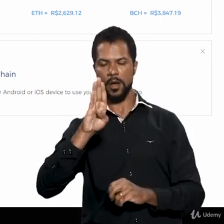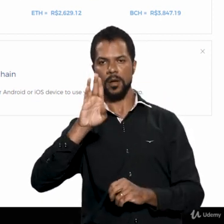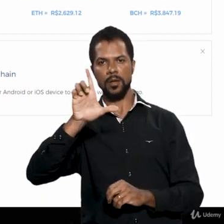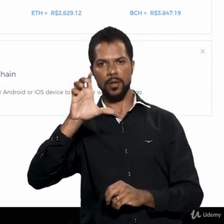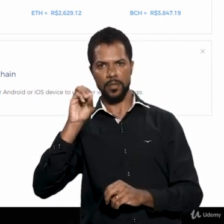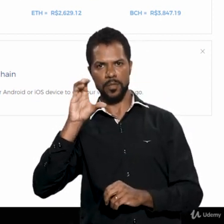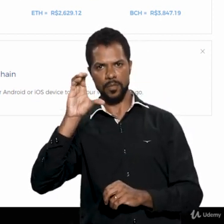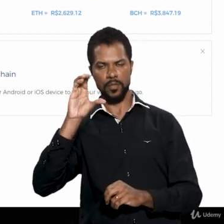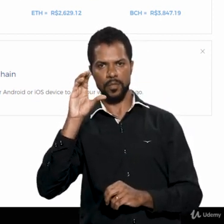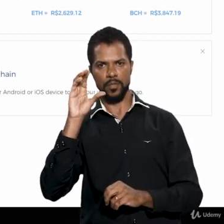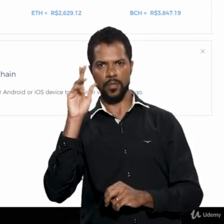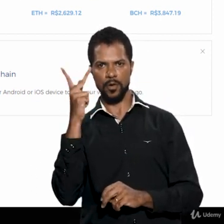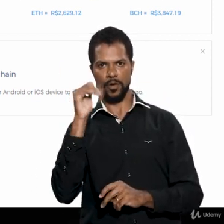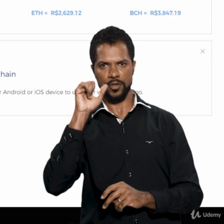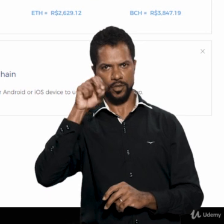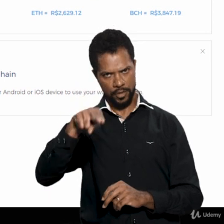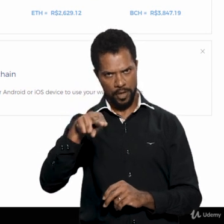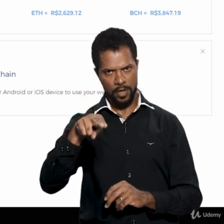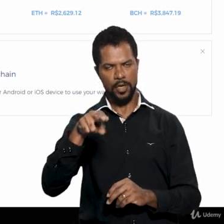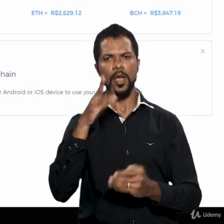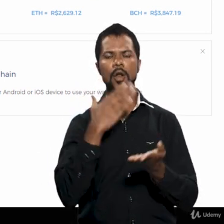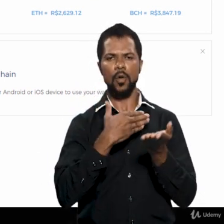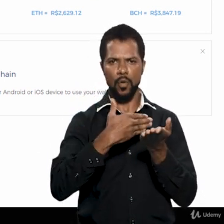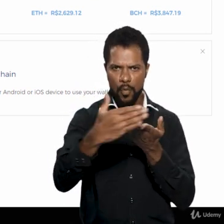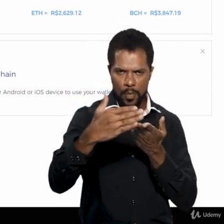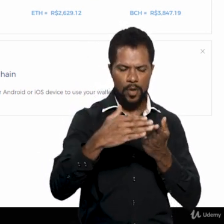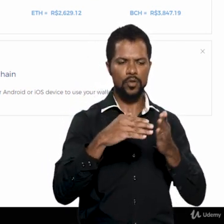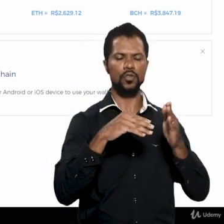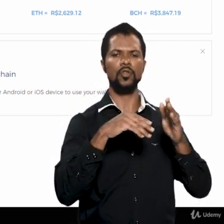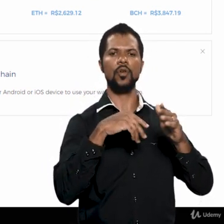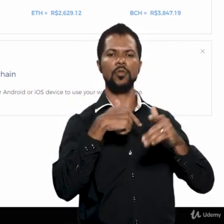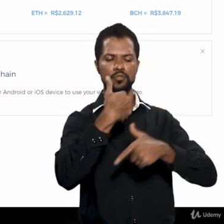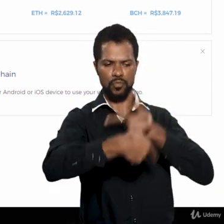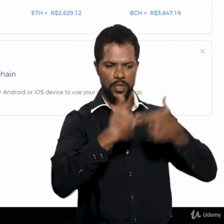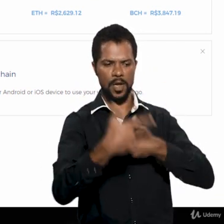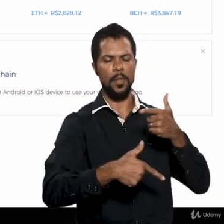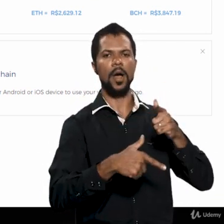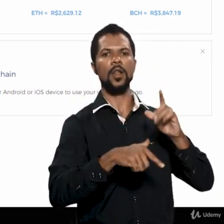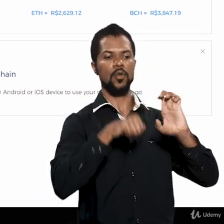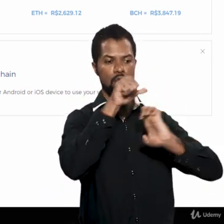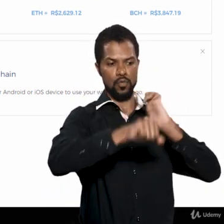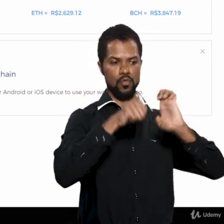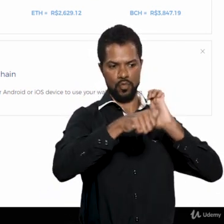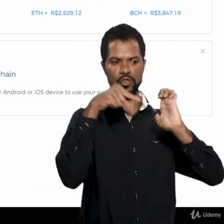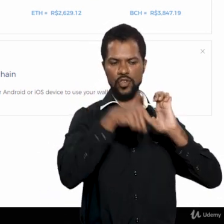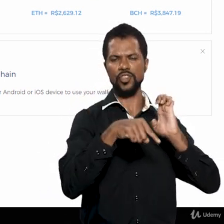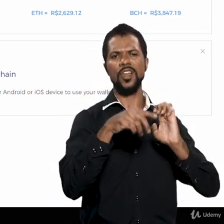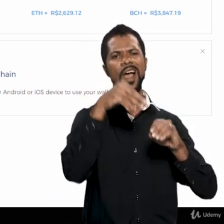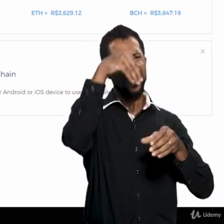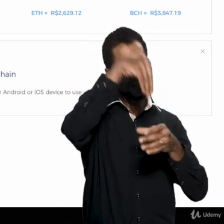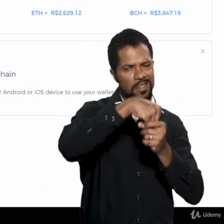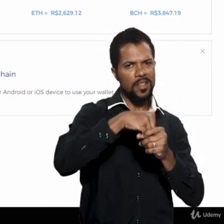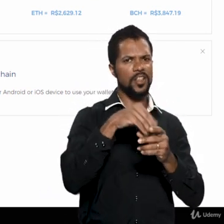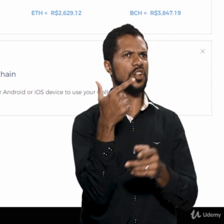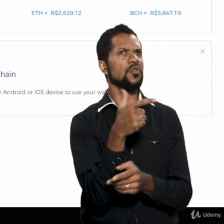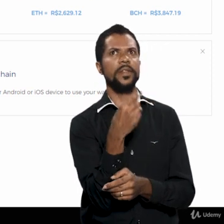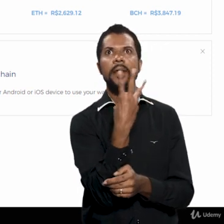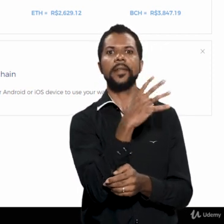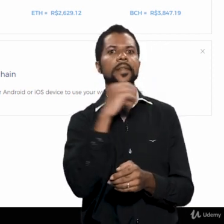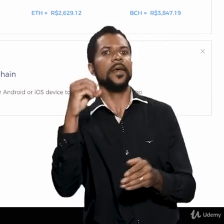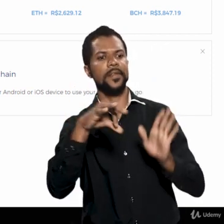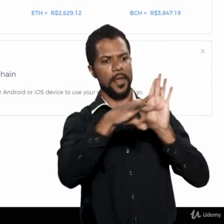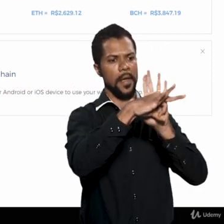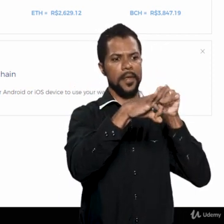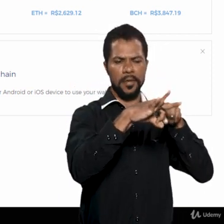Bitcoin Cash. So it has just started its process of exchange. But here, for example, you can see there are